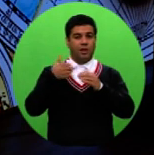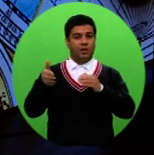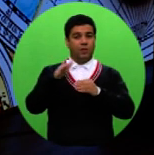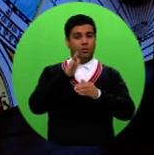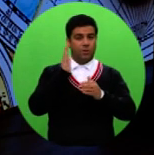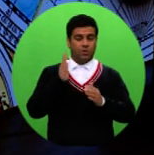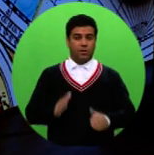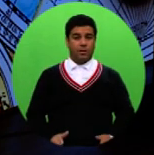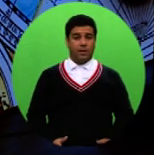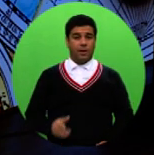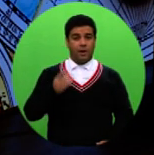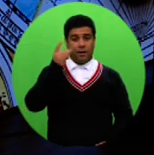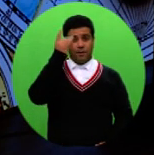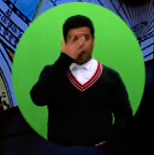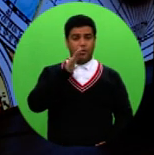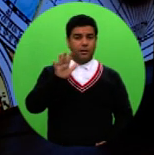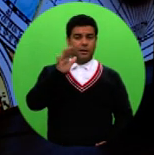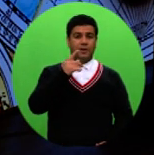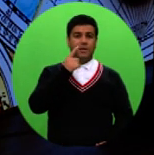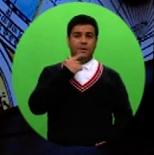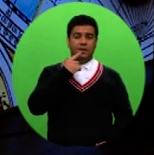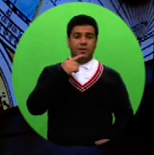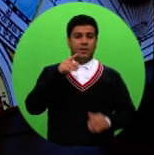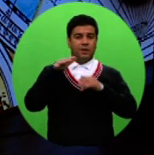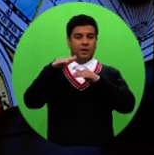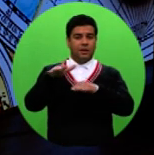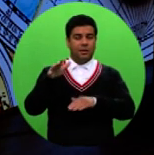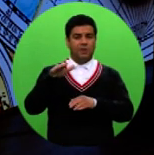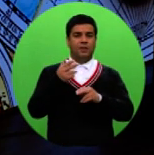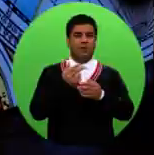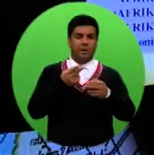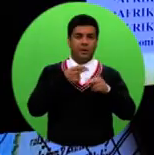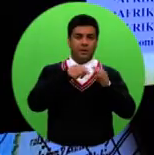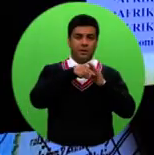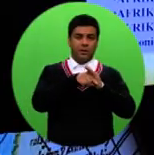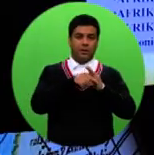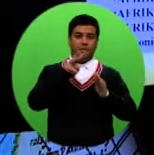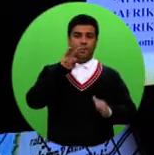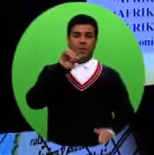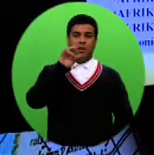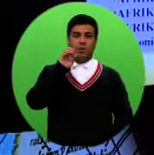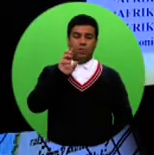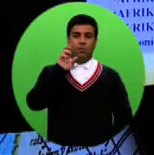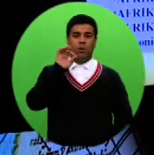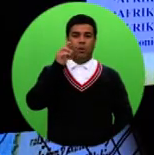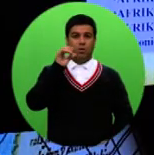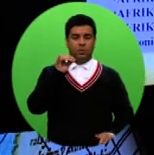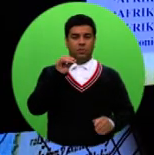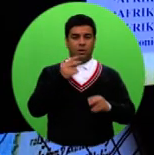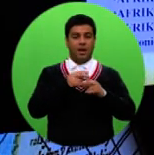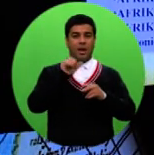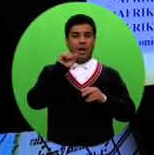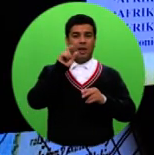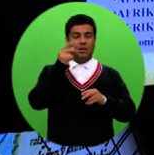turadi. Afrika Qizil dengiz, Suvaysh kanali, Bob al-Mandob bo'g'ozi orqali